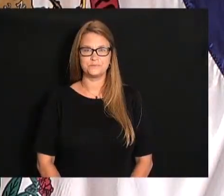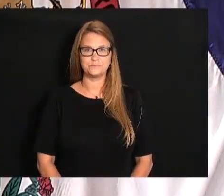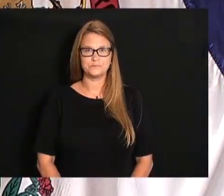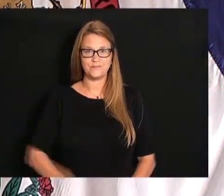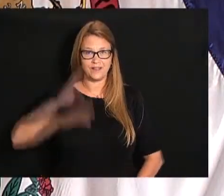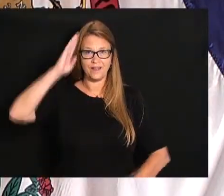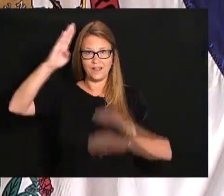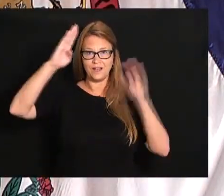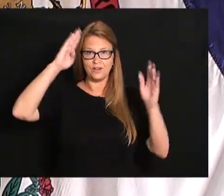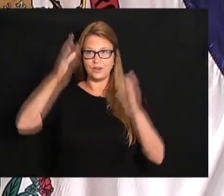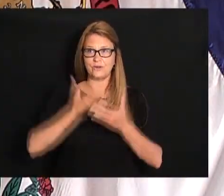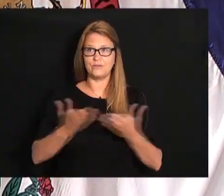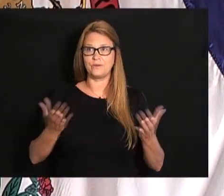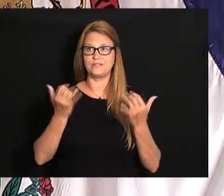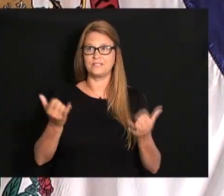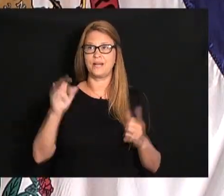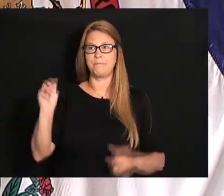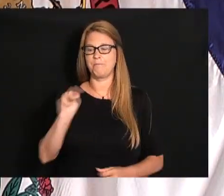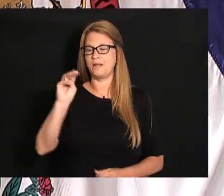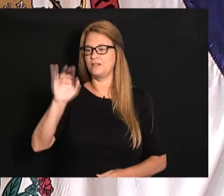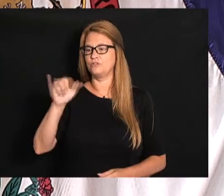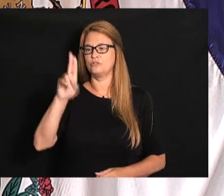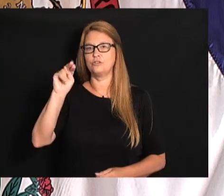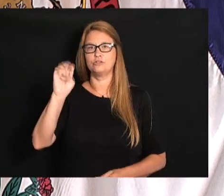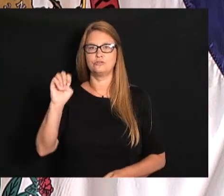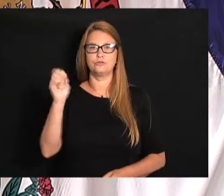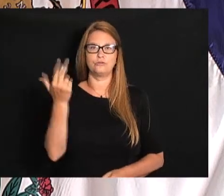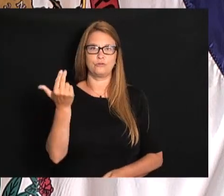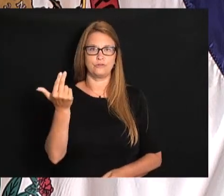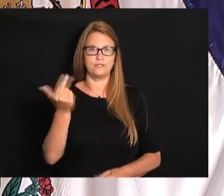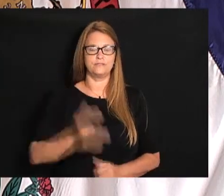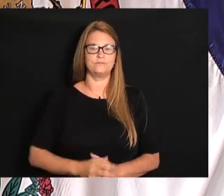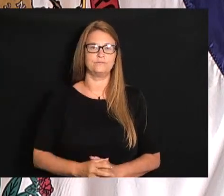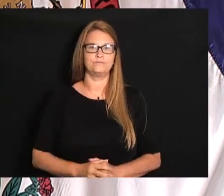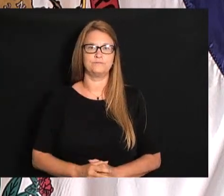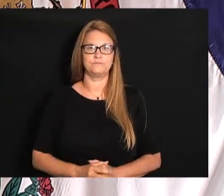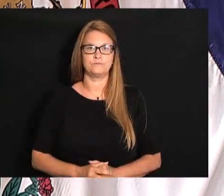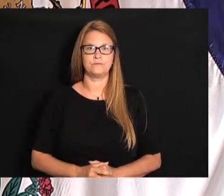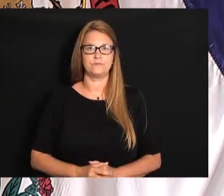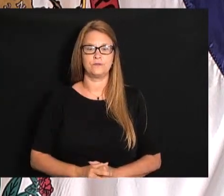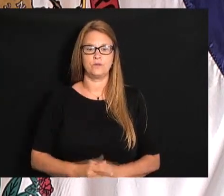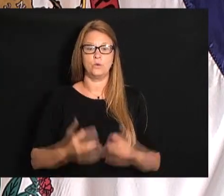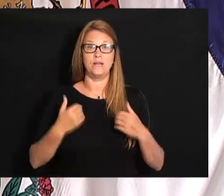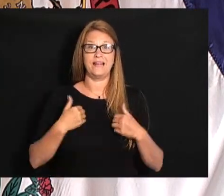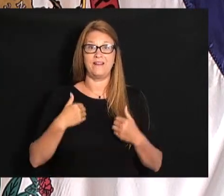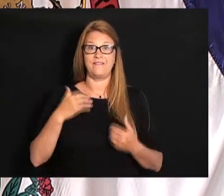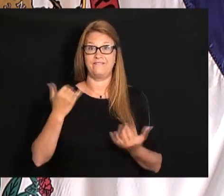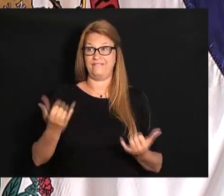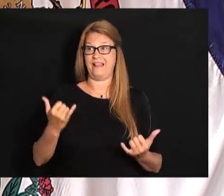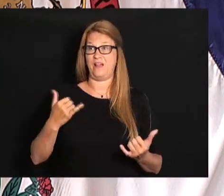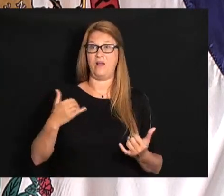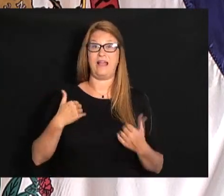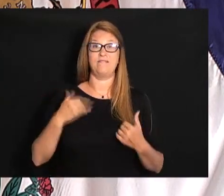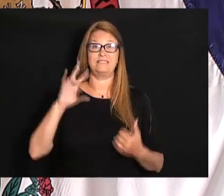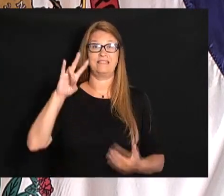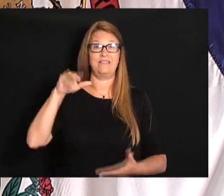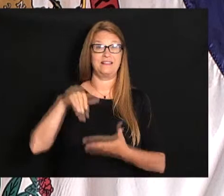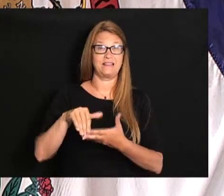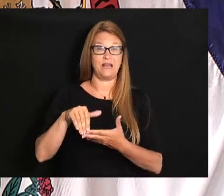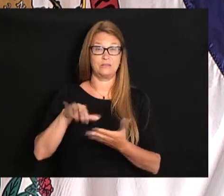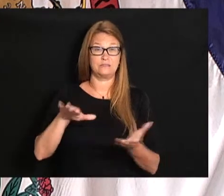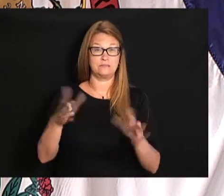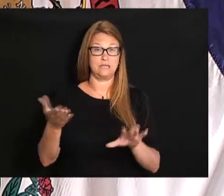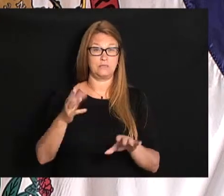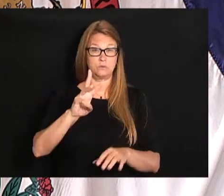Hello, everyone. It's Monday, June the 13th. We've now crossed 7,000 deaths in West Virginia.